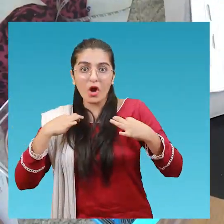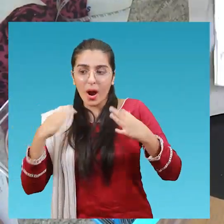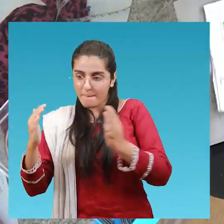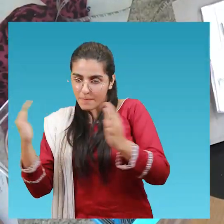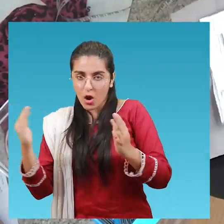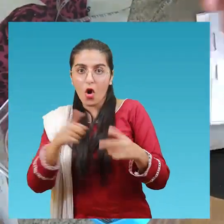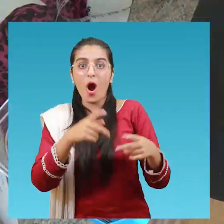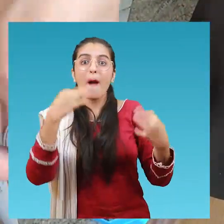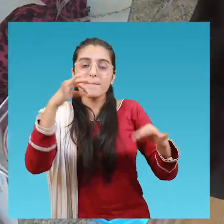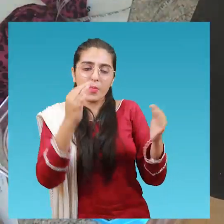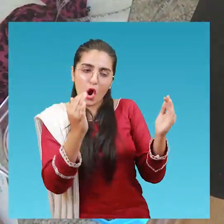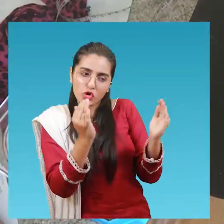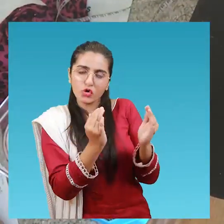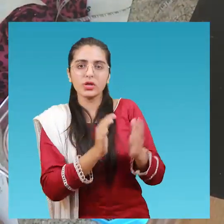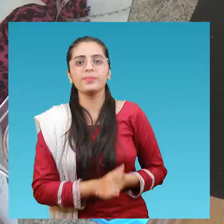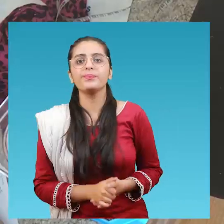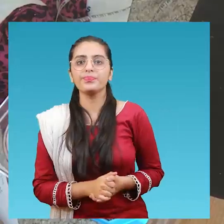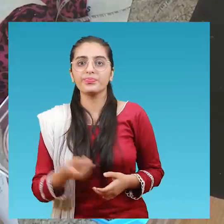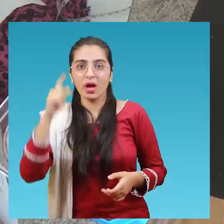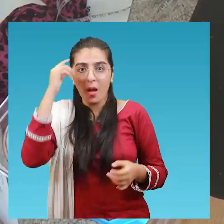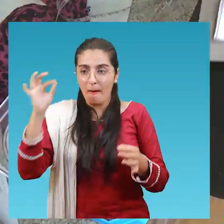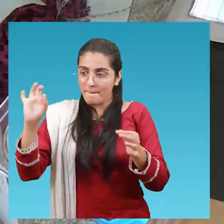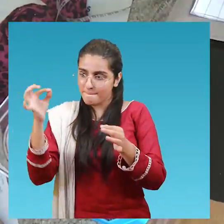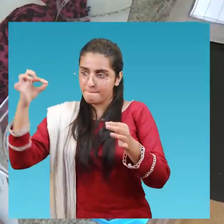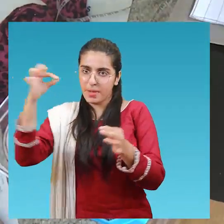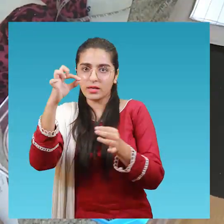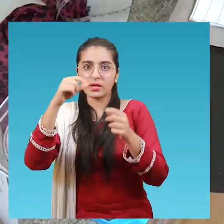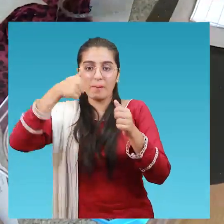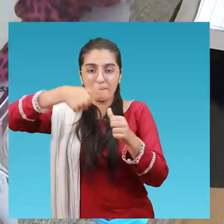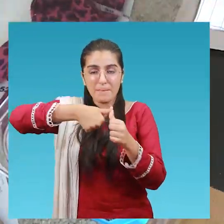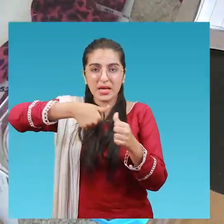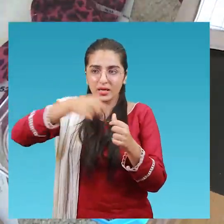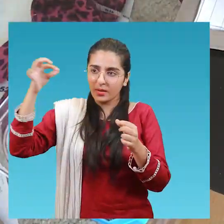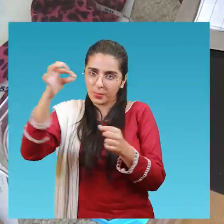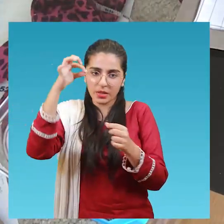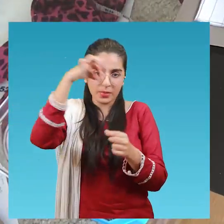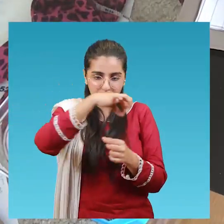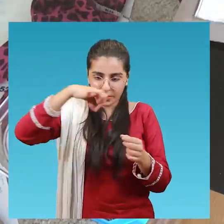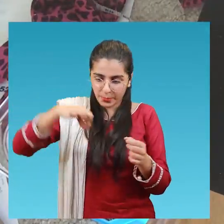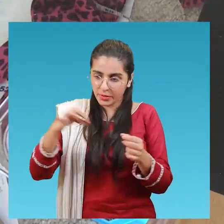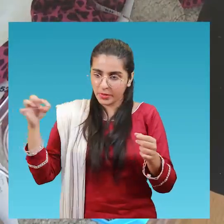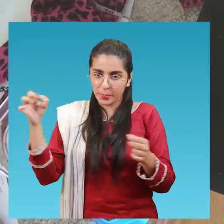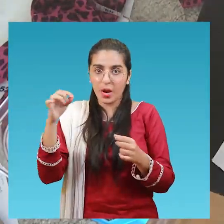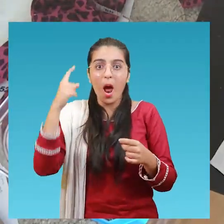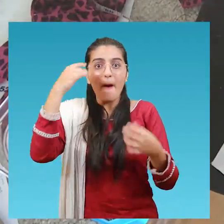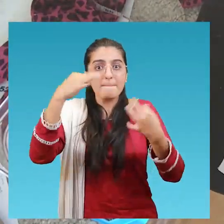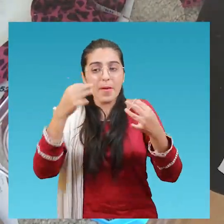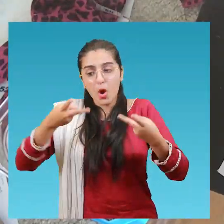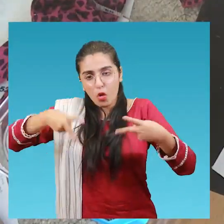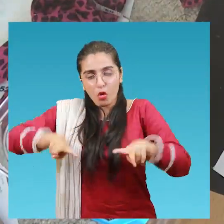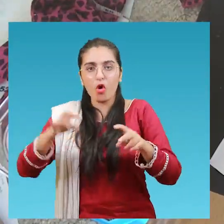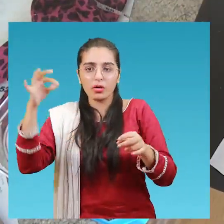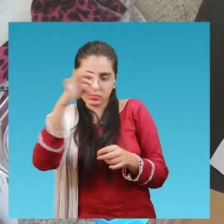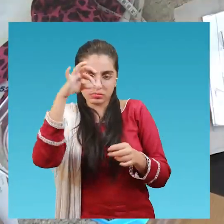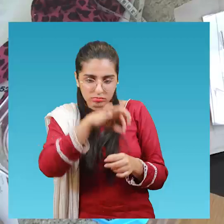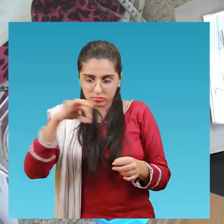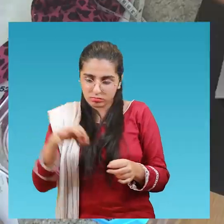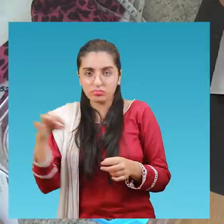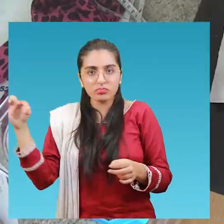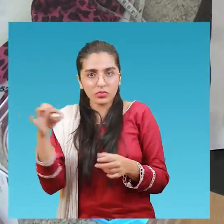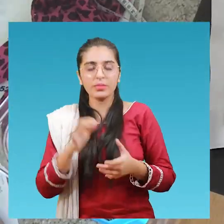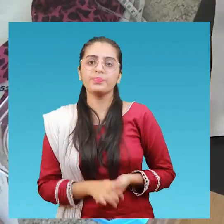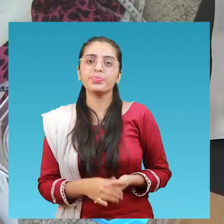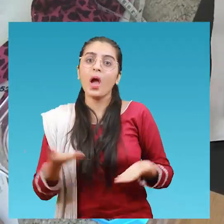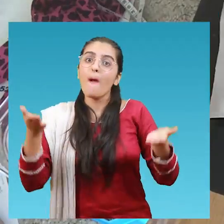After that, put some pins on every corner of the mask, going through the paper and the cloth. Now put a mark inside the mouth